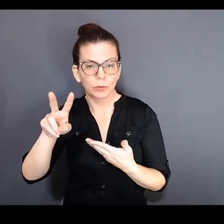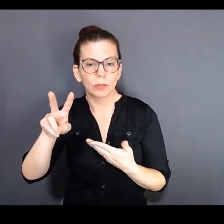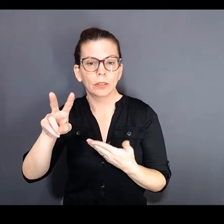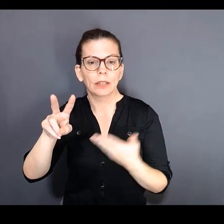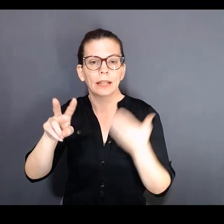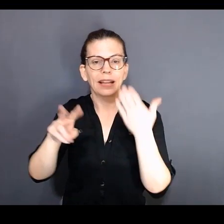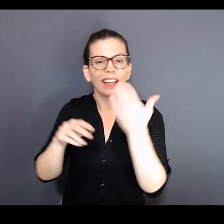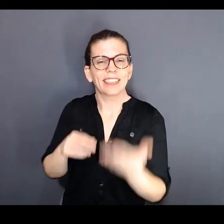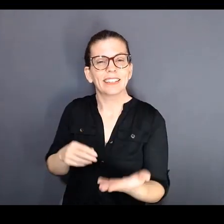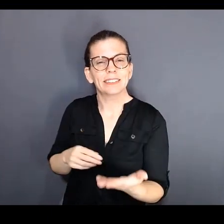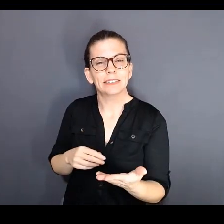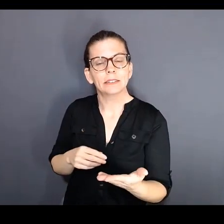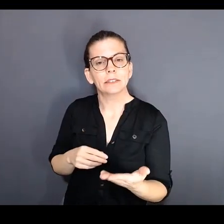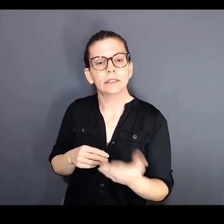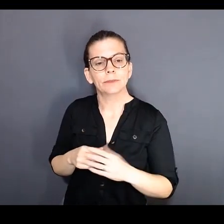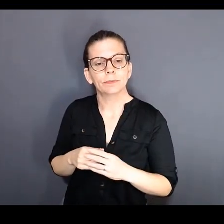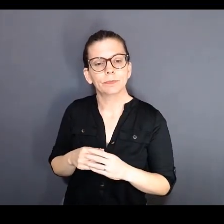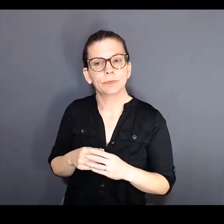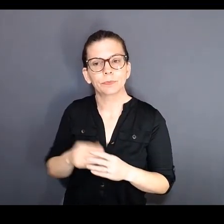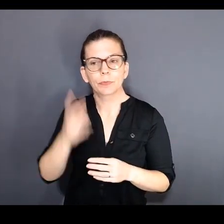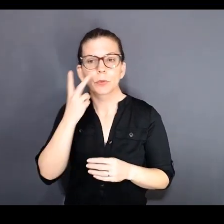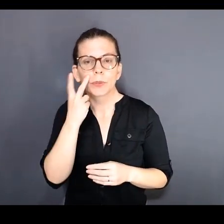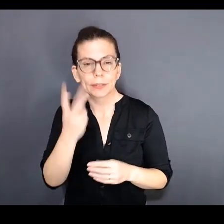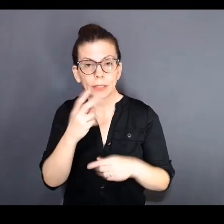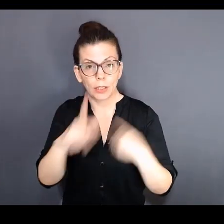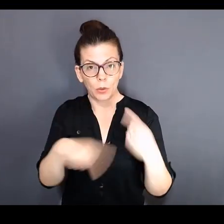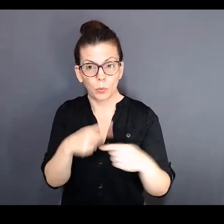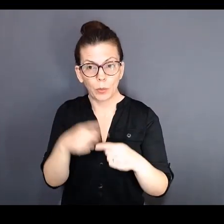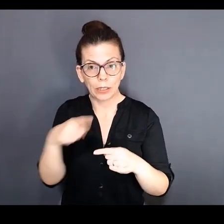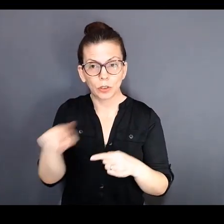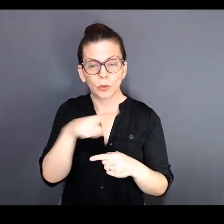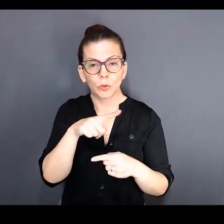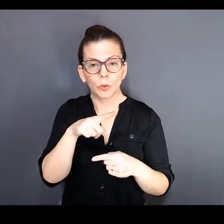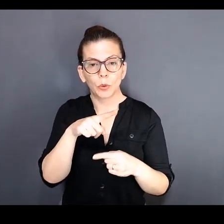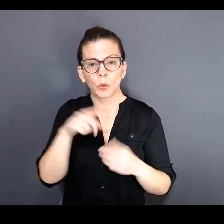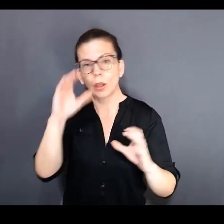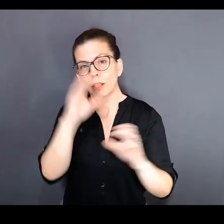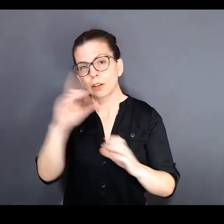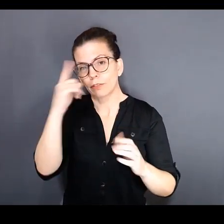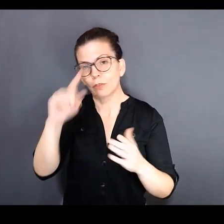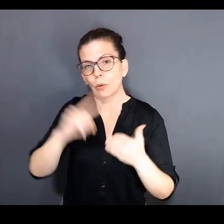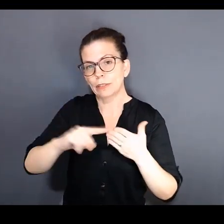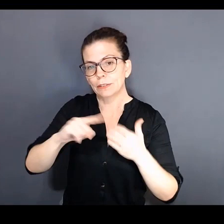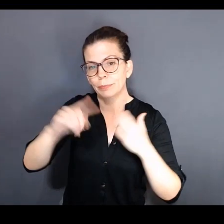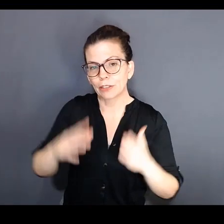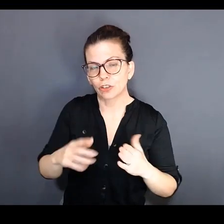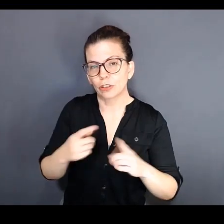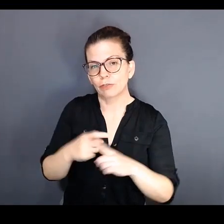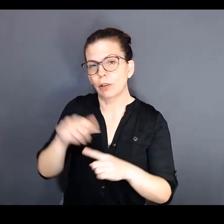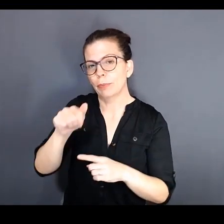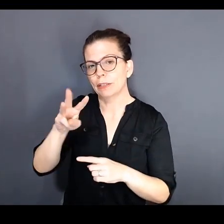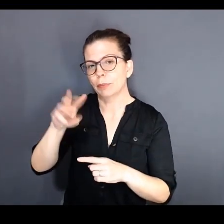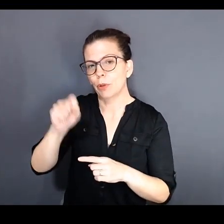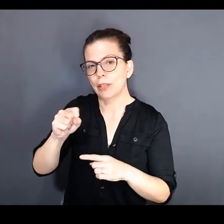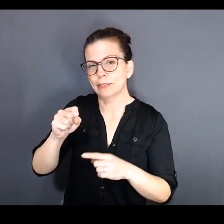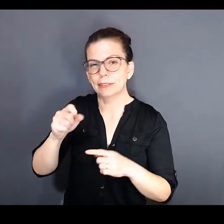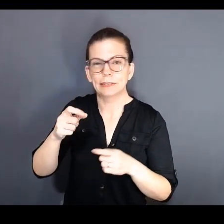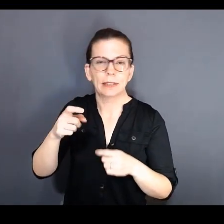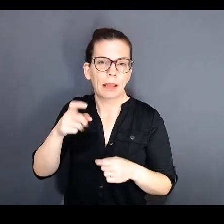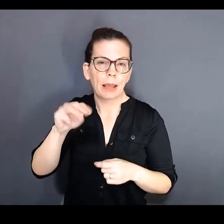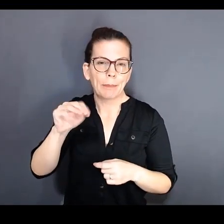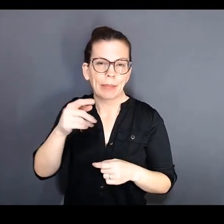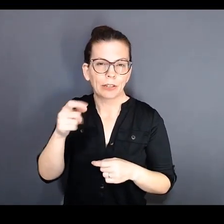6132. And this is what you see when you go and look for Inspector from